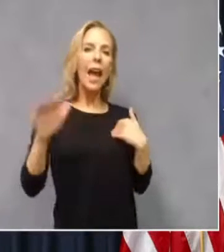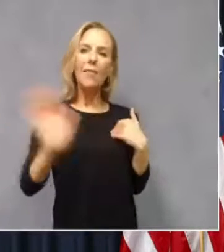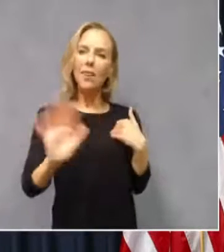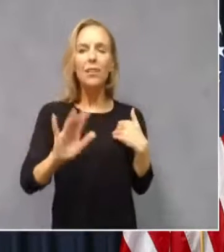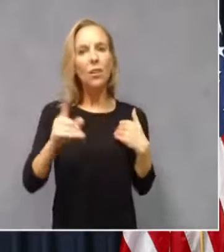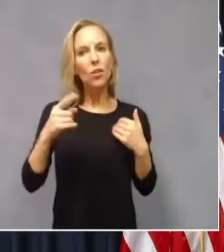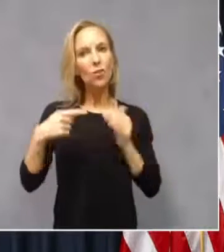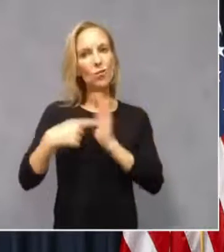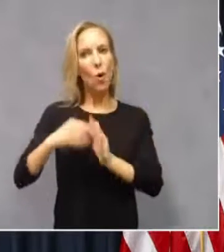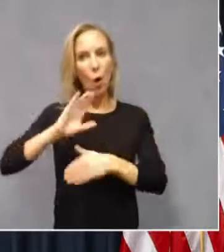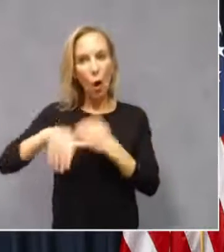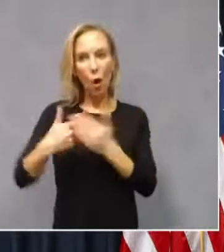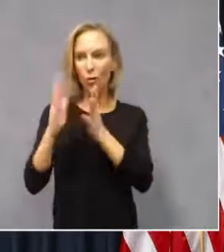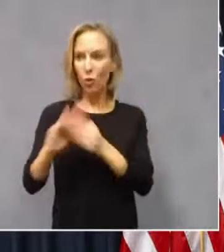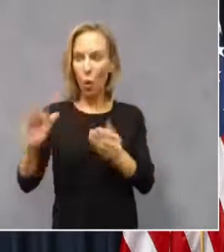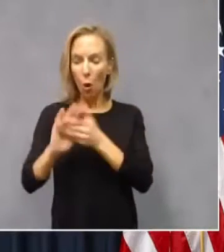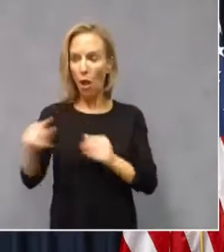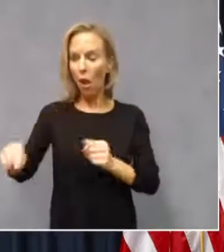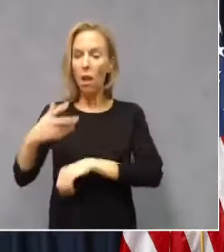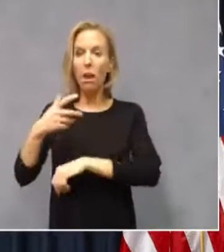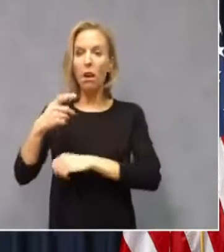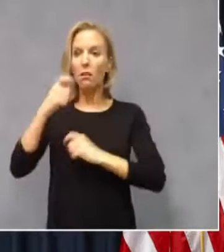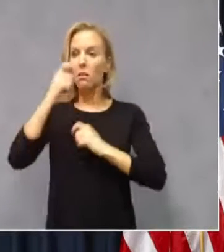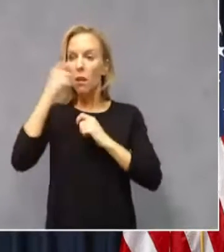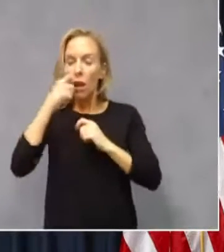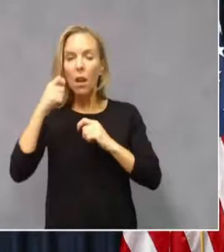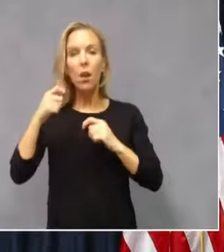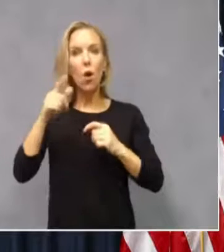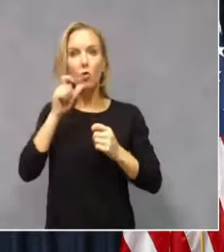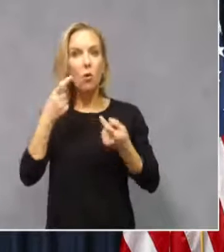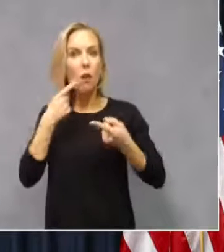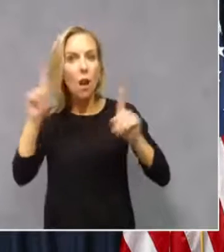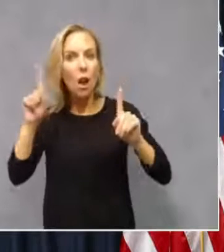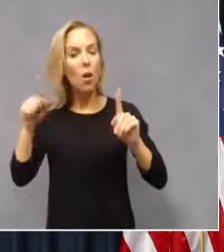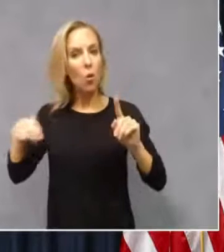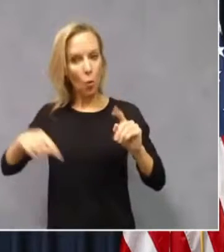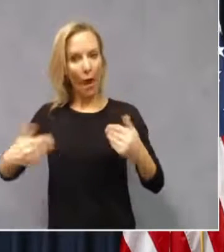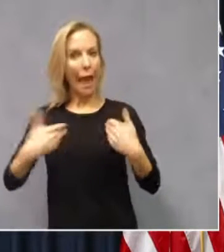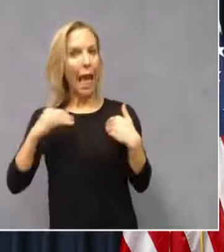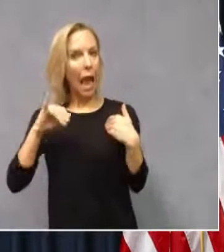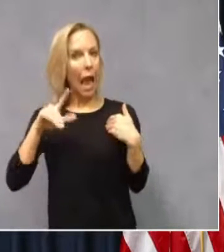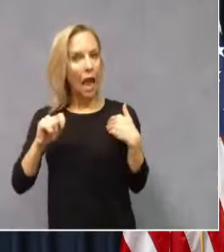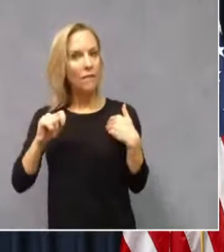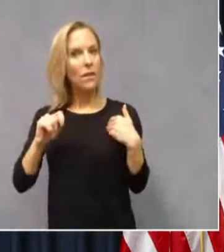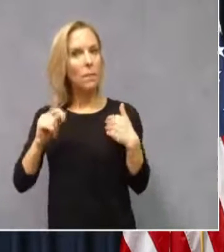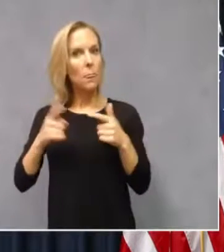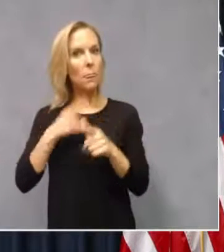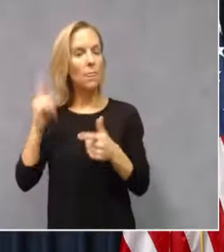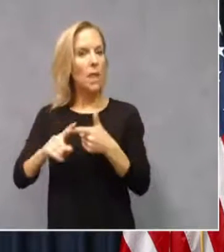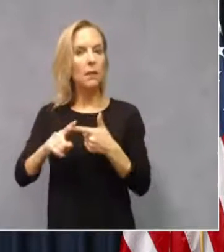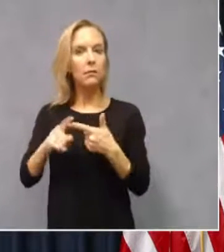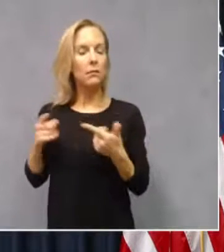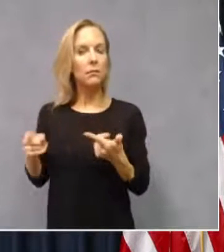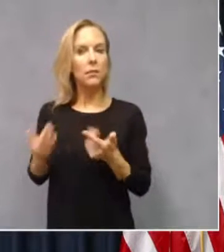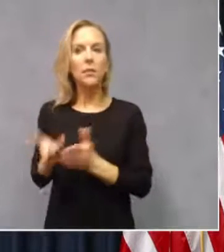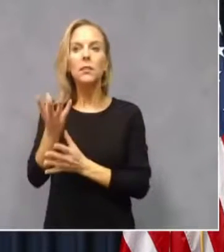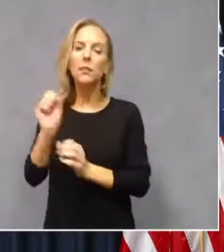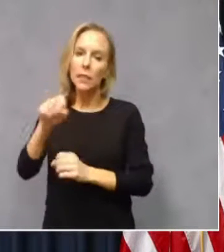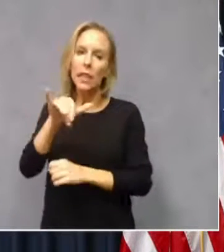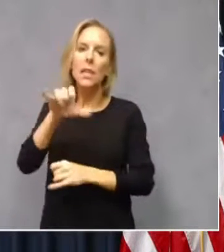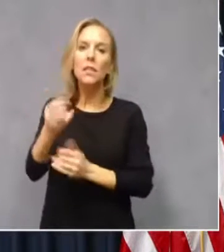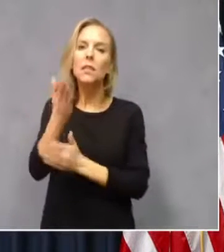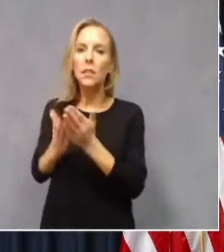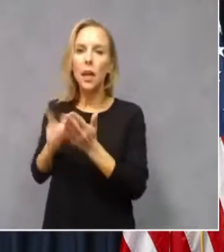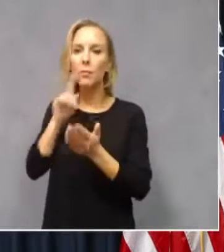we know that people are doing okay who are positive. Then they fall off a cliff. Some we lose, some we're able to get to